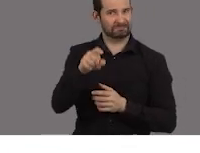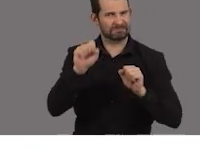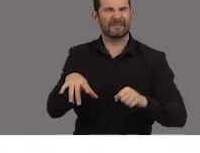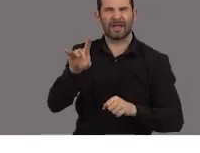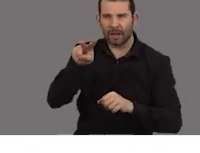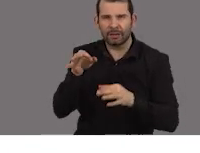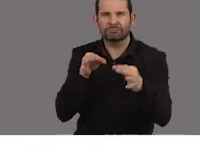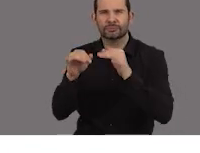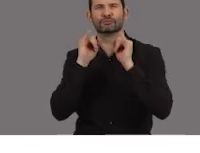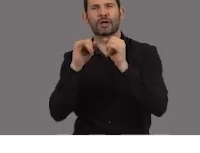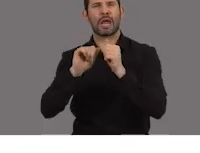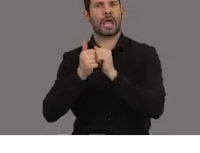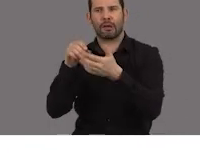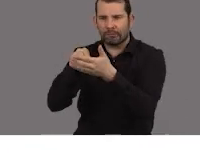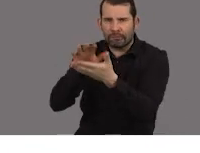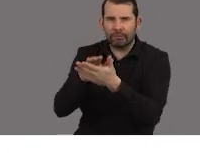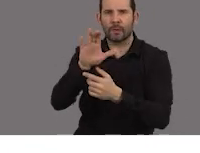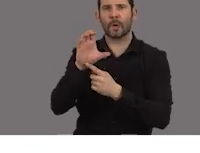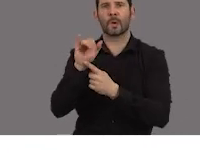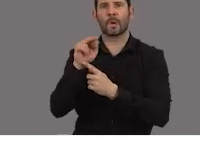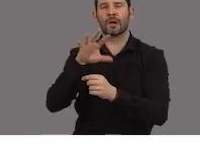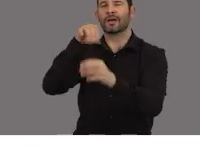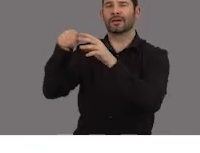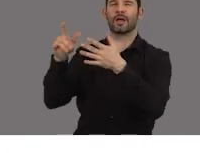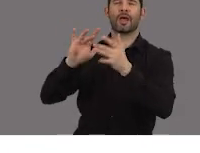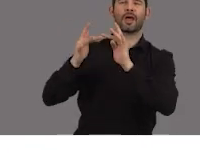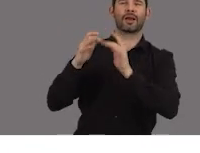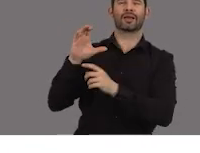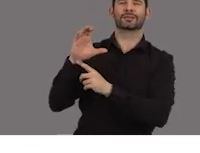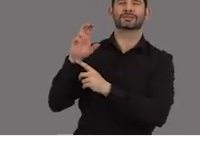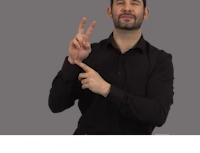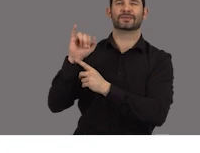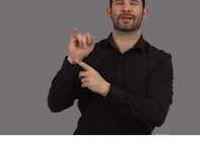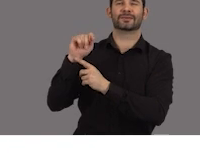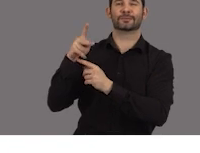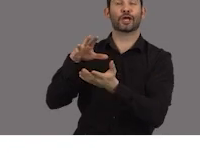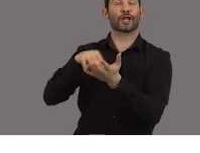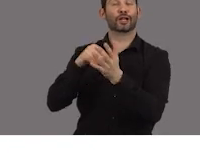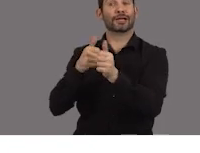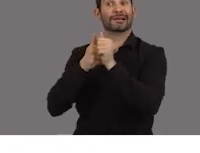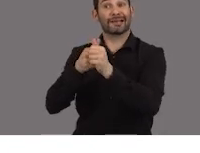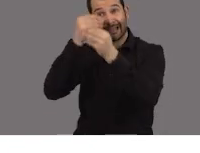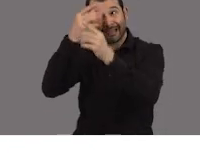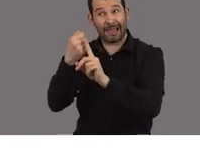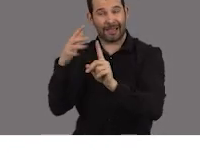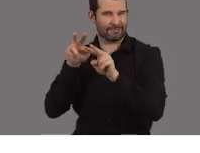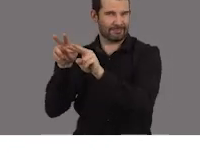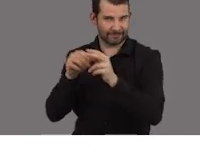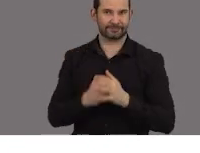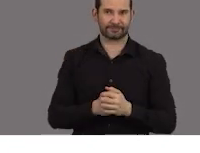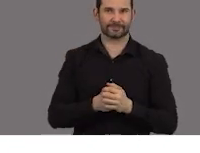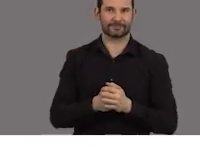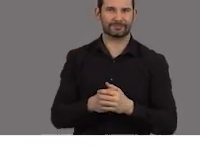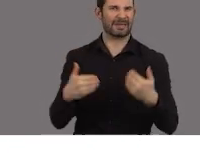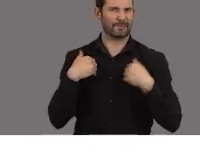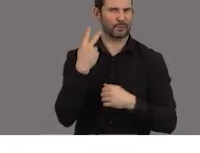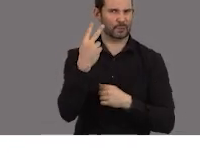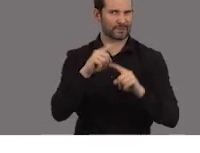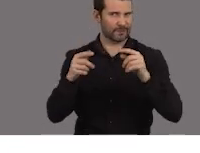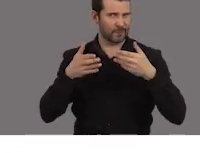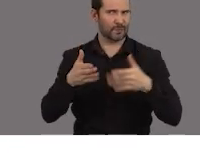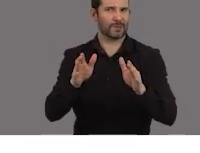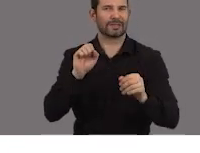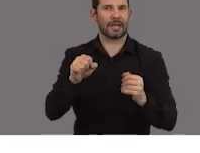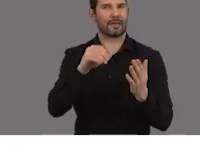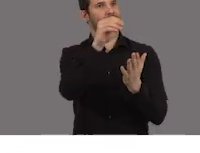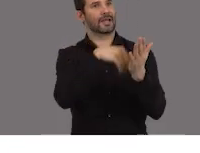find instructions on how to enter your coin in the online CVITP Learning Guide. There are two ways you